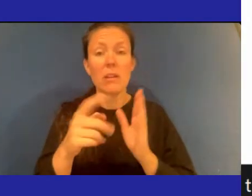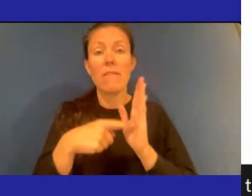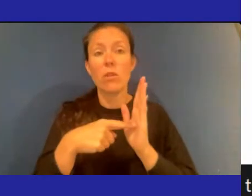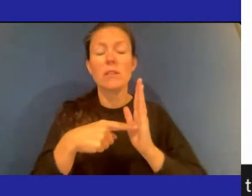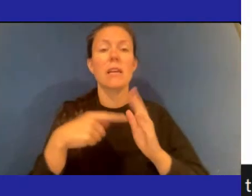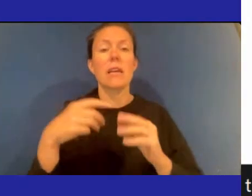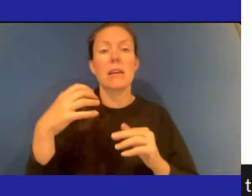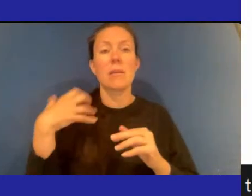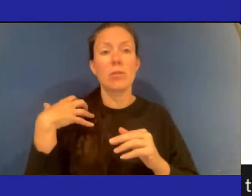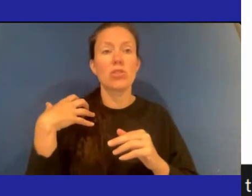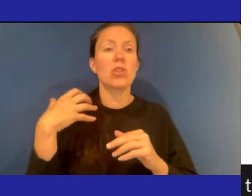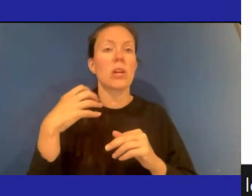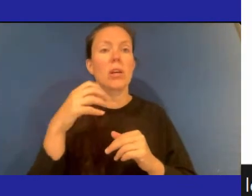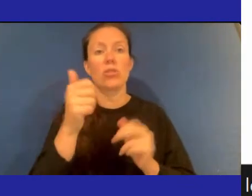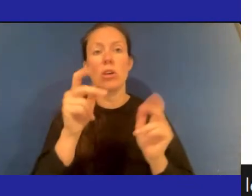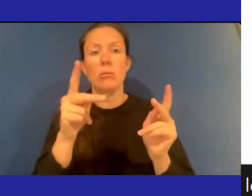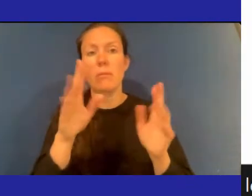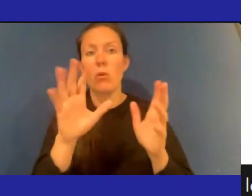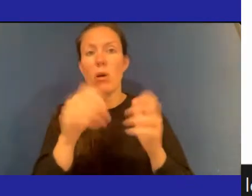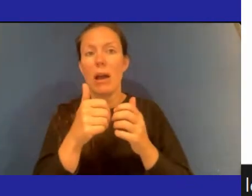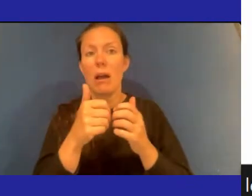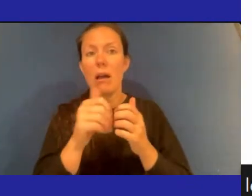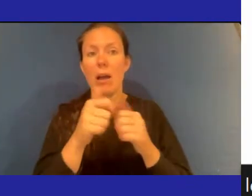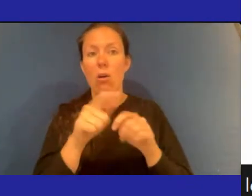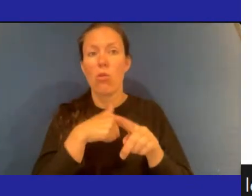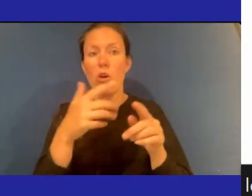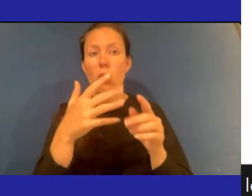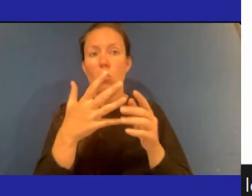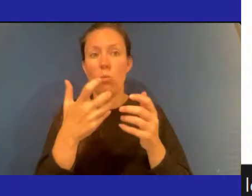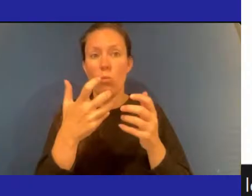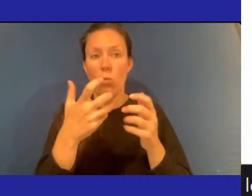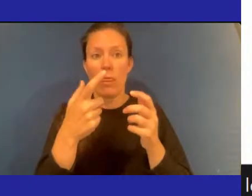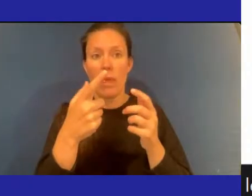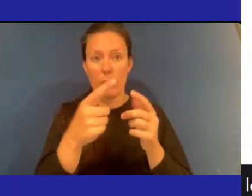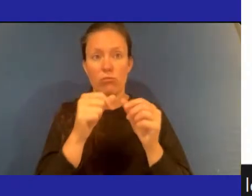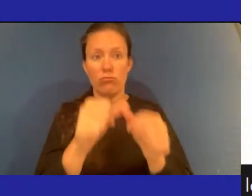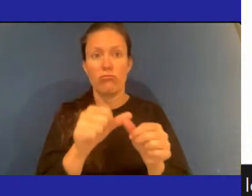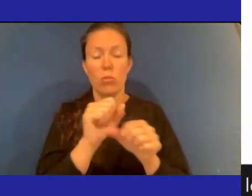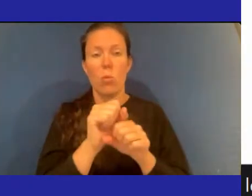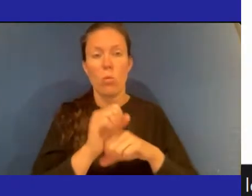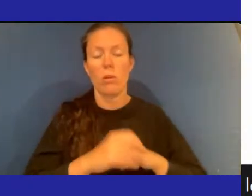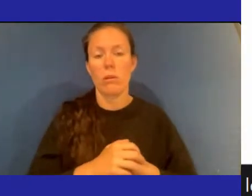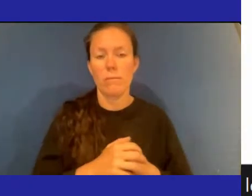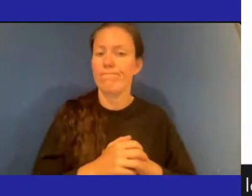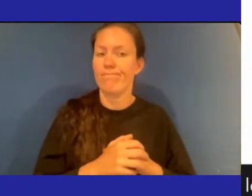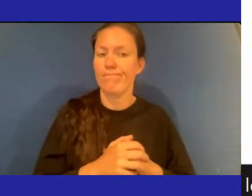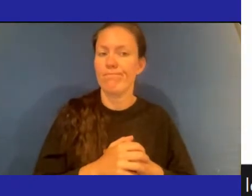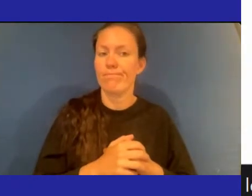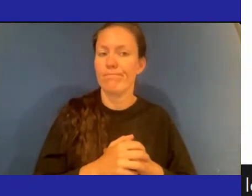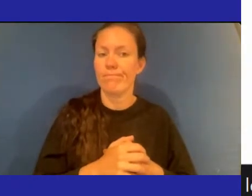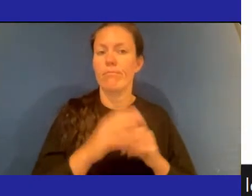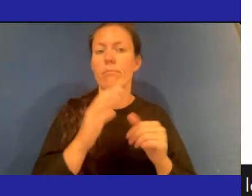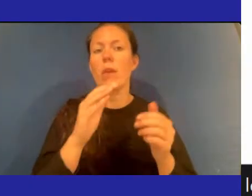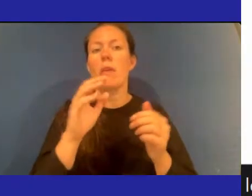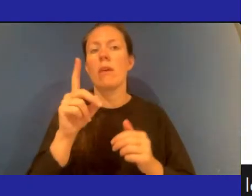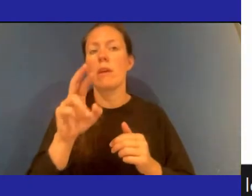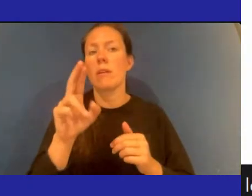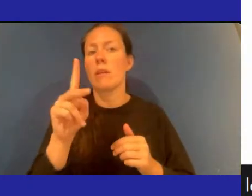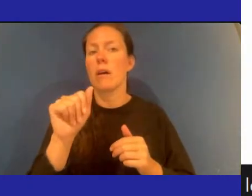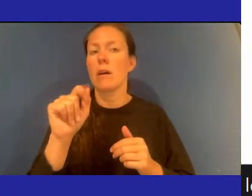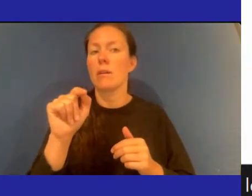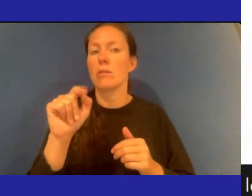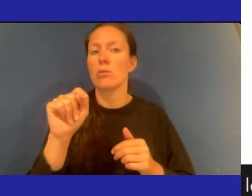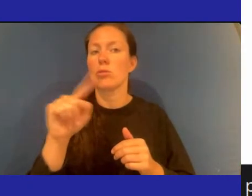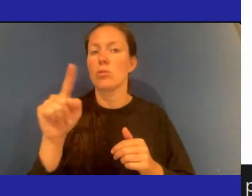be practicing. And Dr. Chu is working with chairs around the facilities with Dr. Katz on some